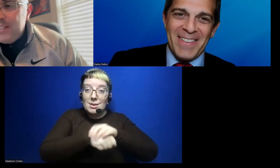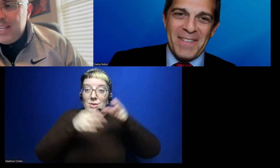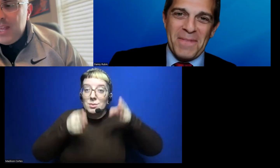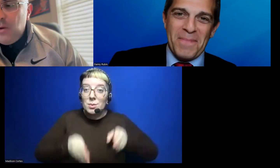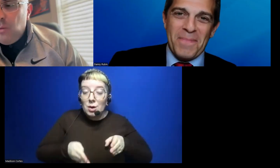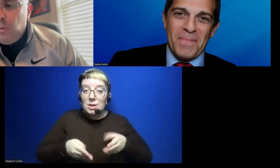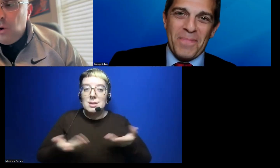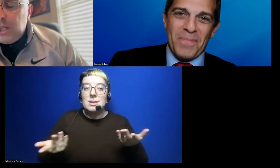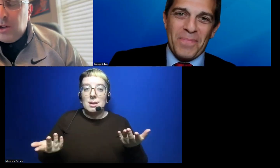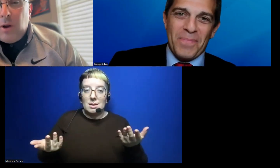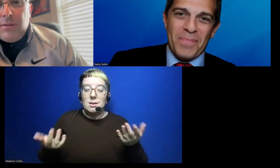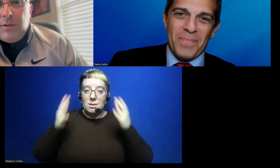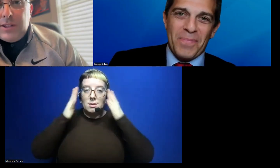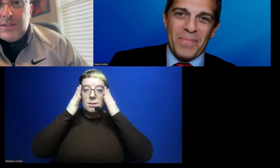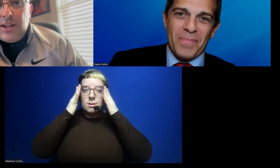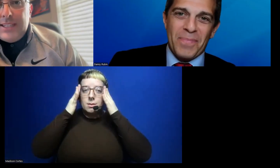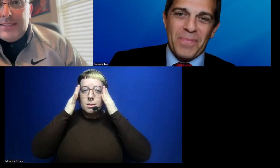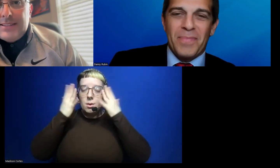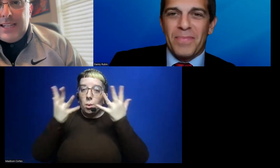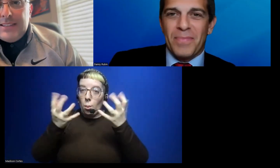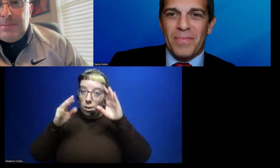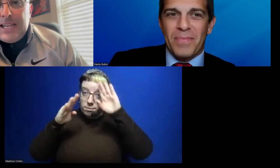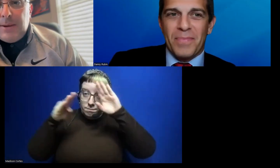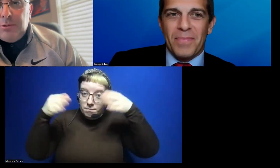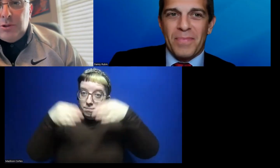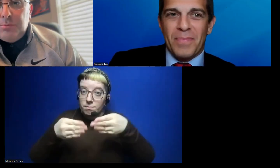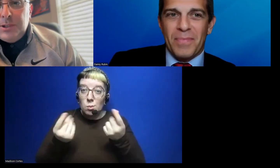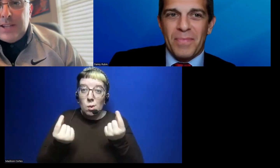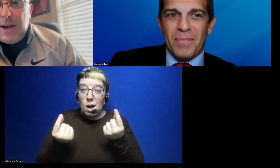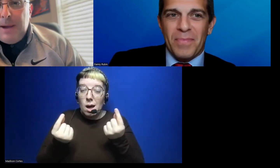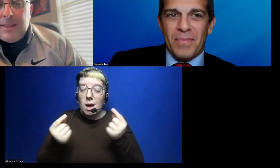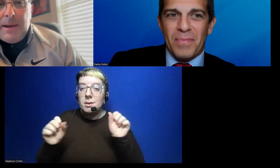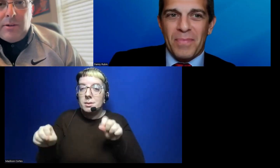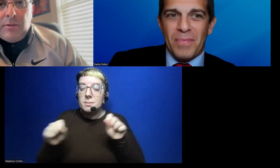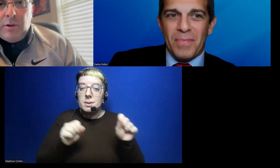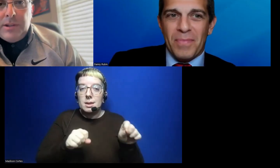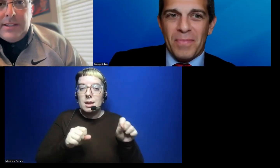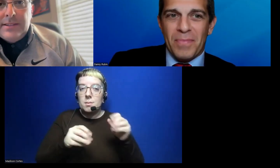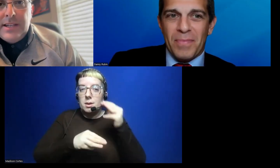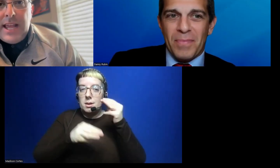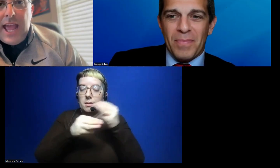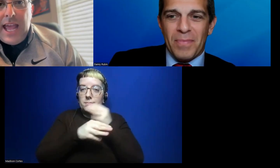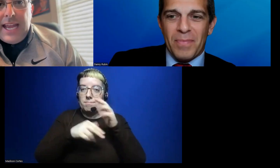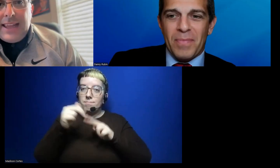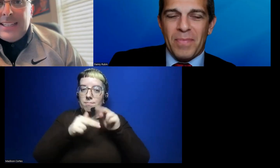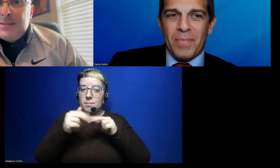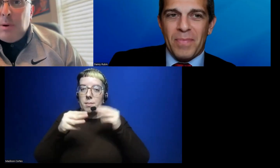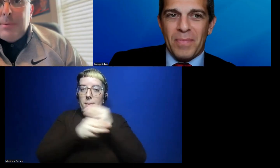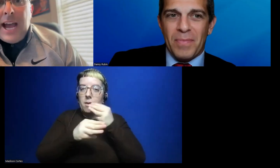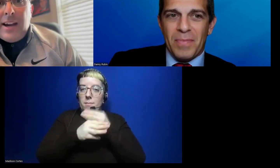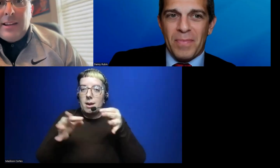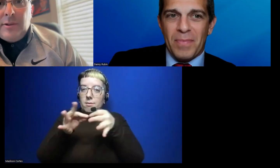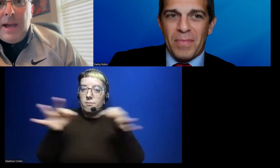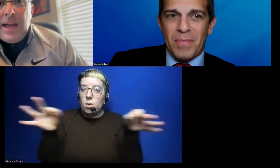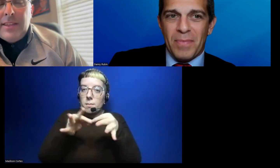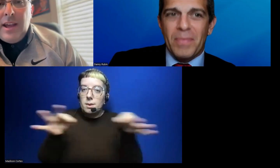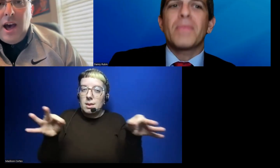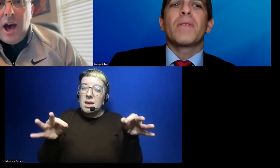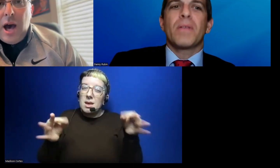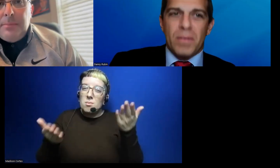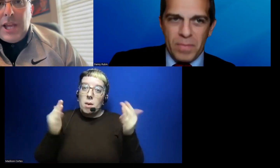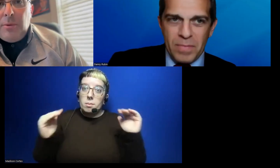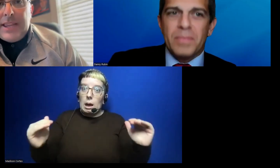Um, what you're going to want to focus on is being able to build out mathematical formulas, and I think it's probably higher level